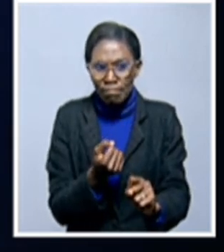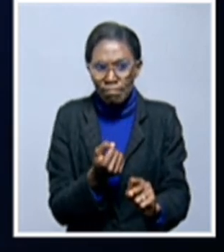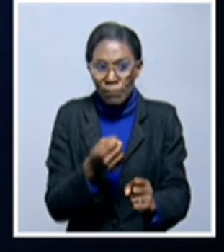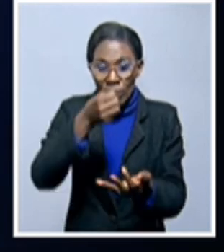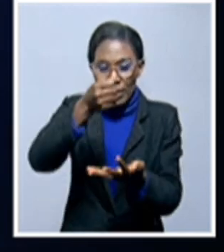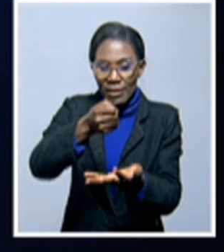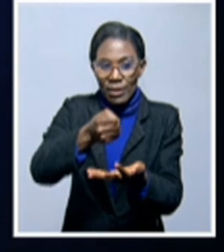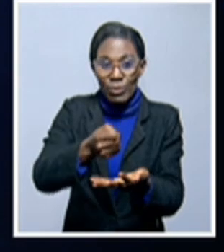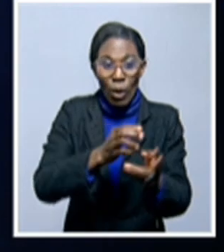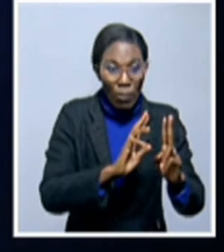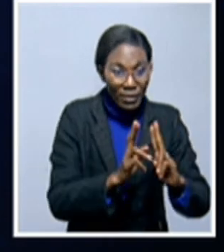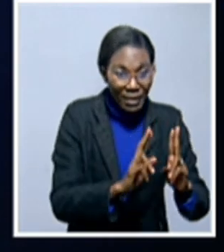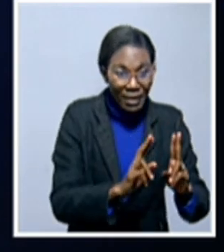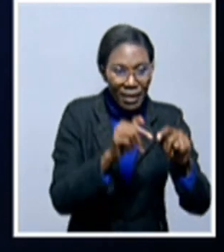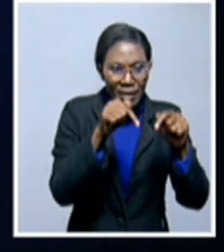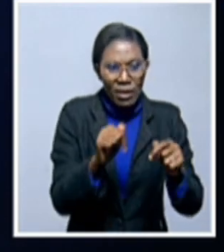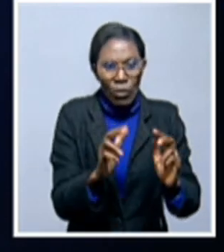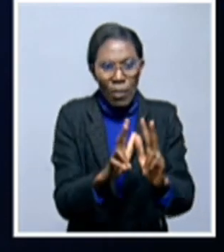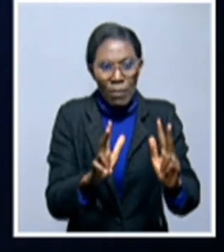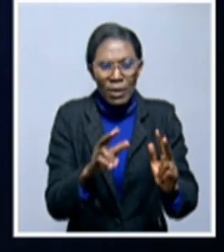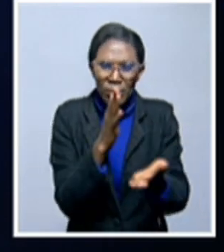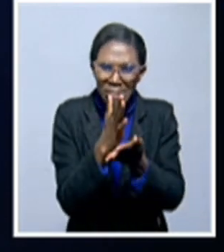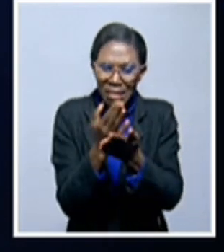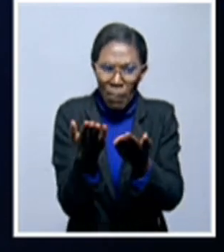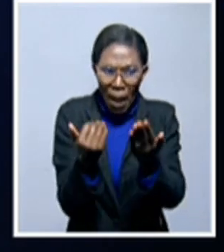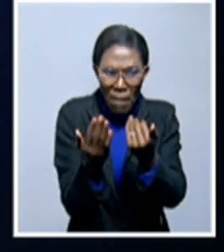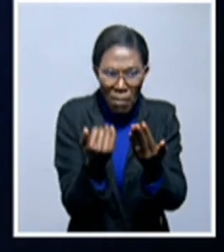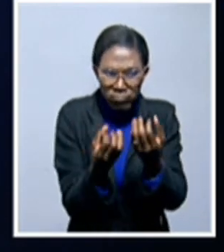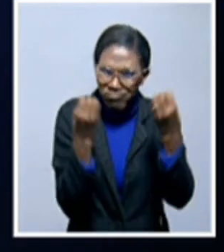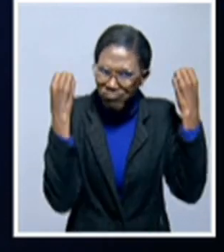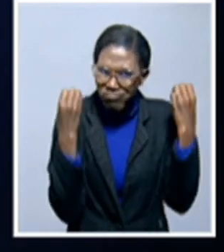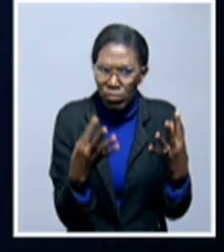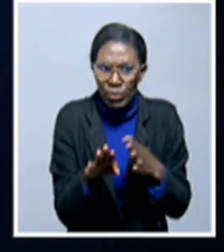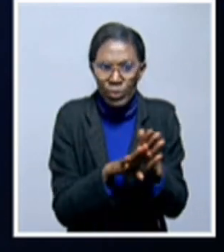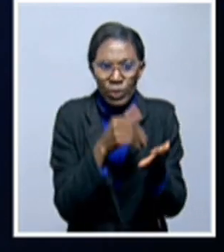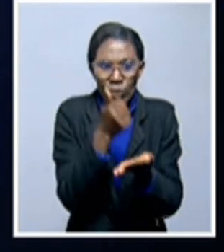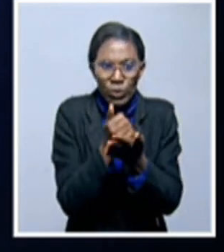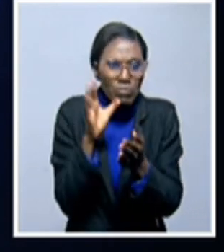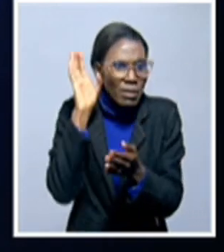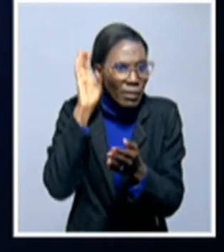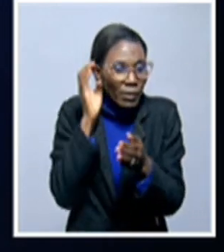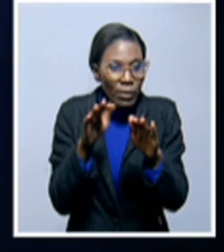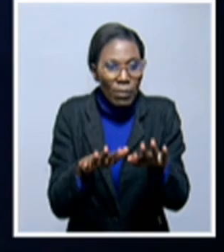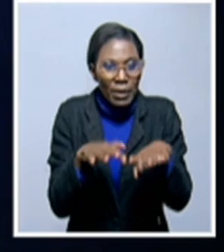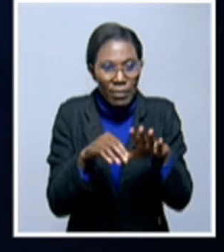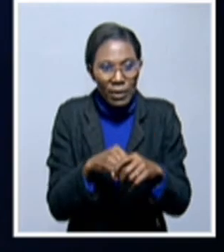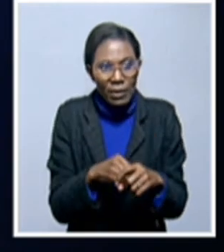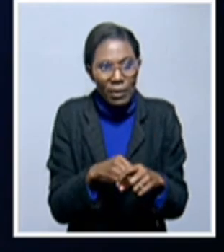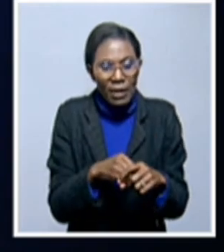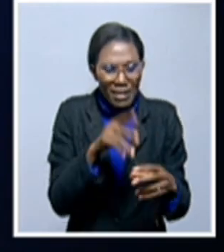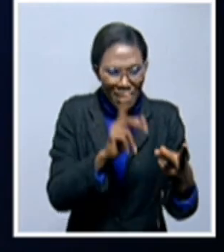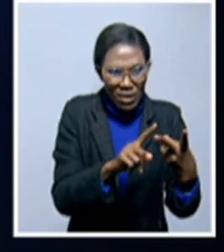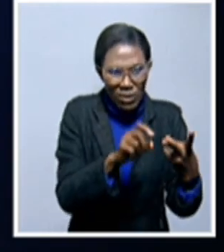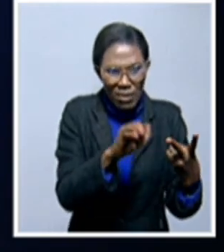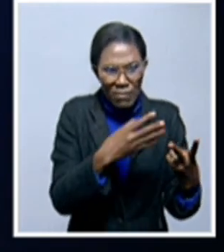budget debates. That's when the public is so keen to come to Parliament, and when the President is also addressing the nation, or when he's officially